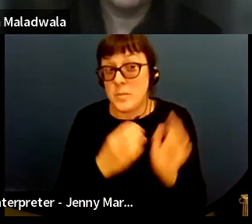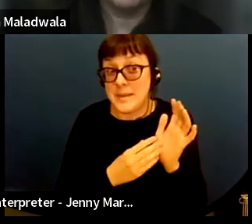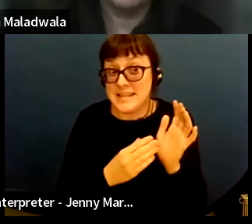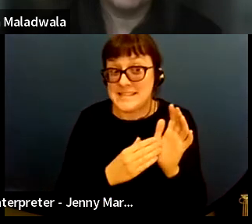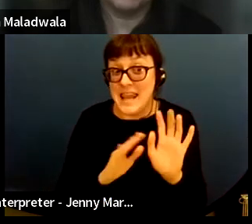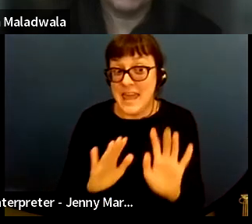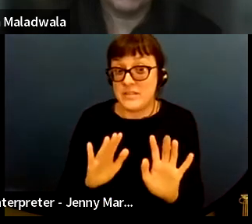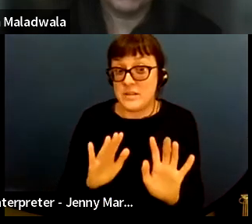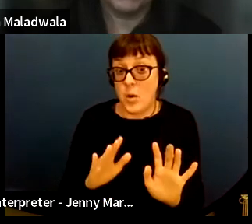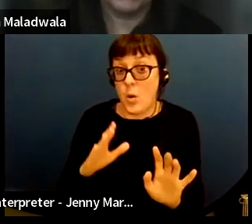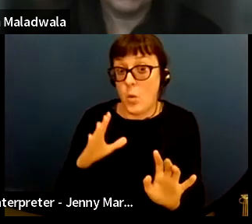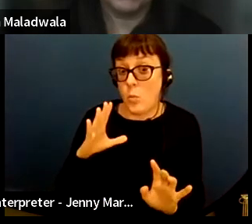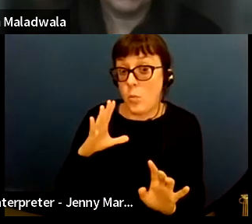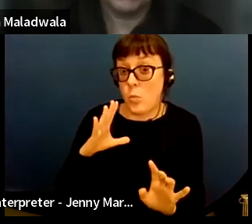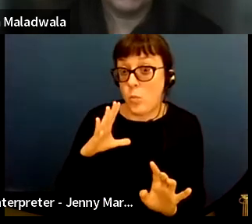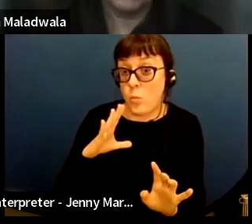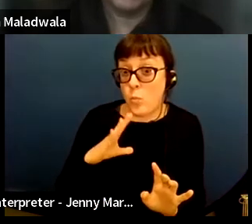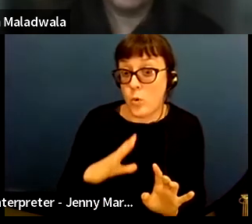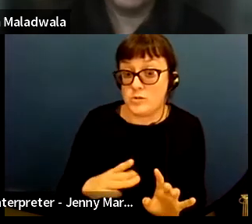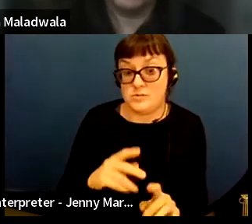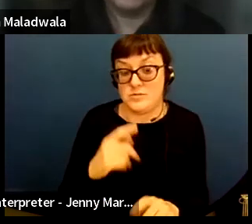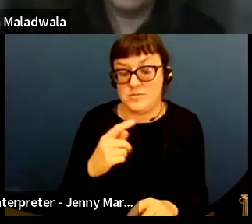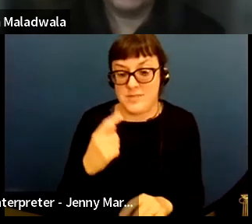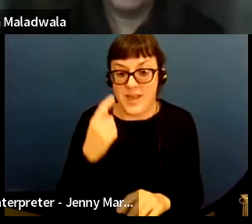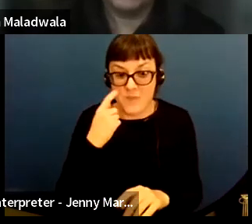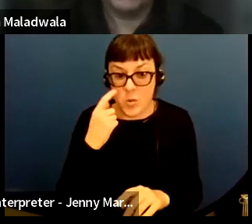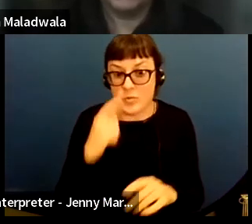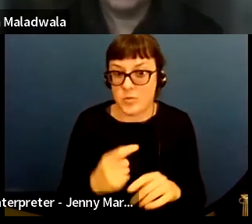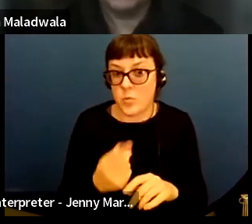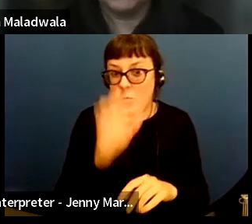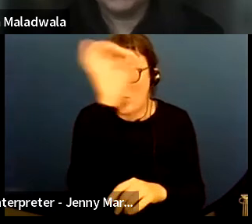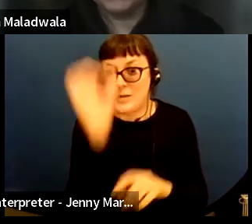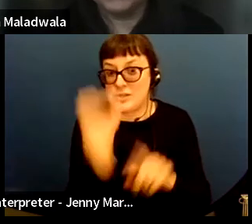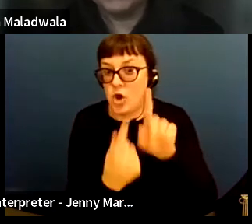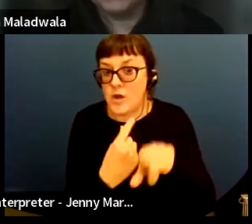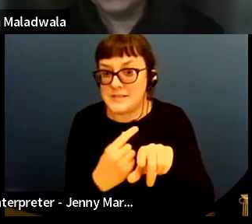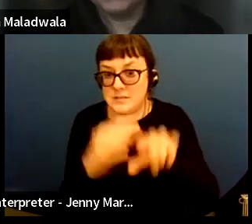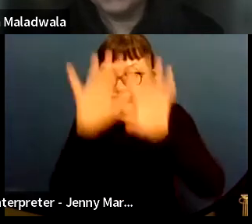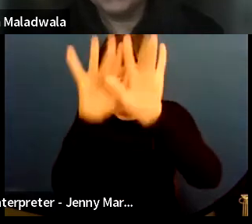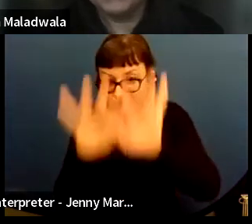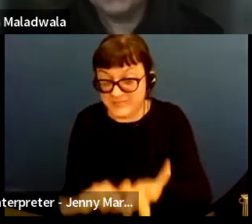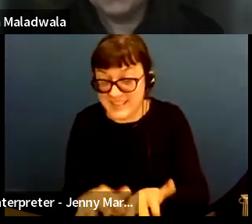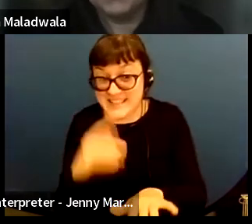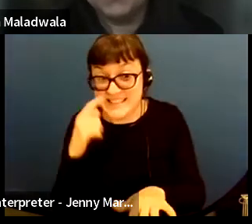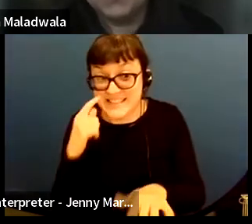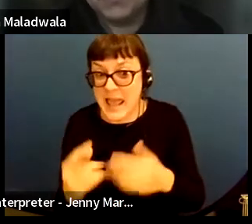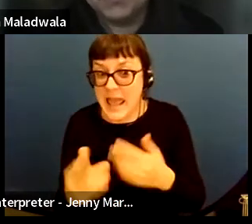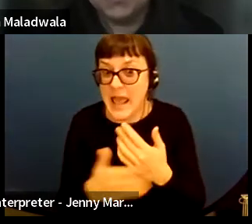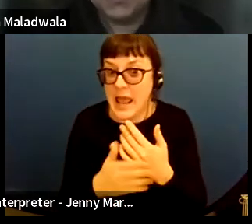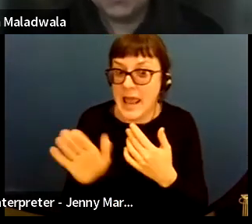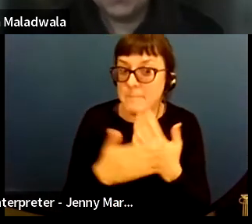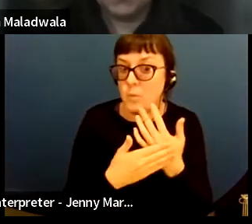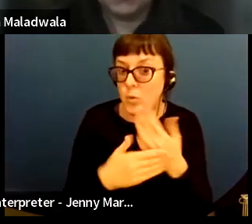so I just wanted to jump into the Q&A box and see if we've got any quick